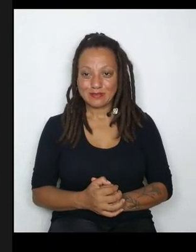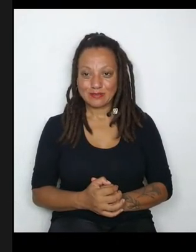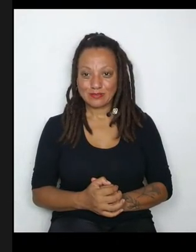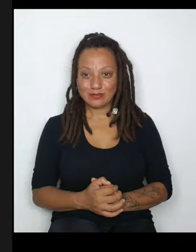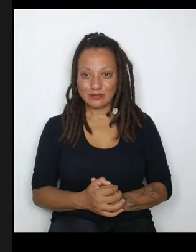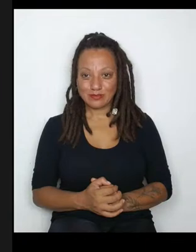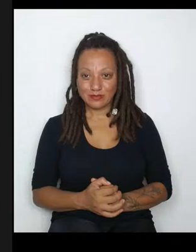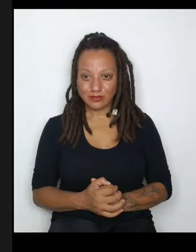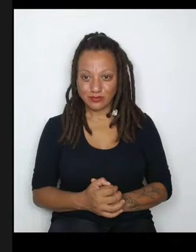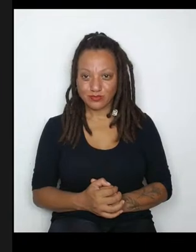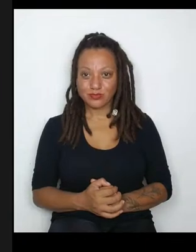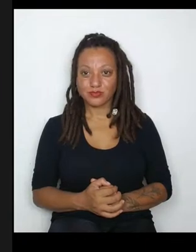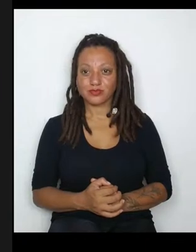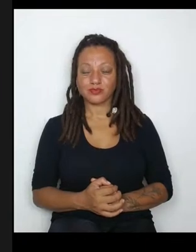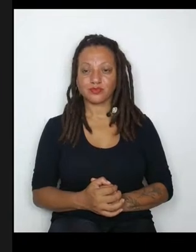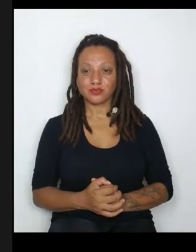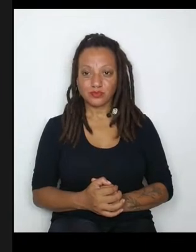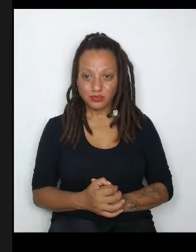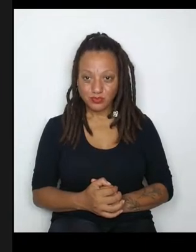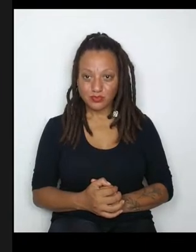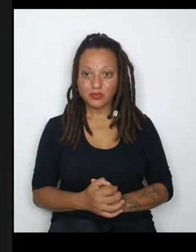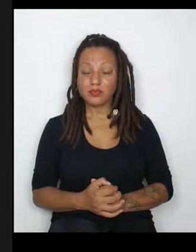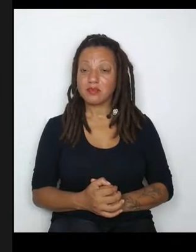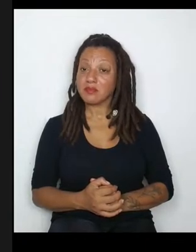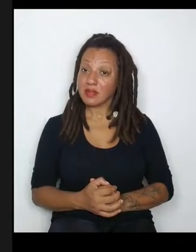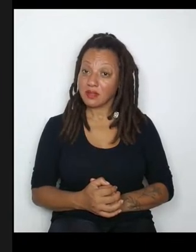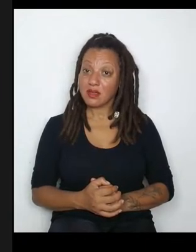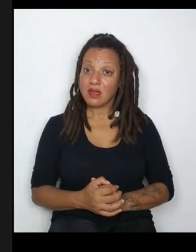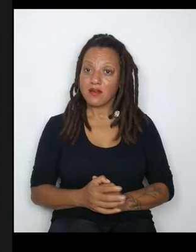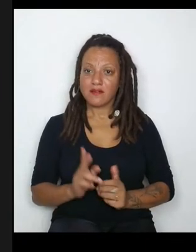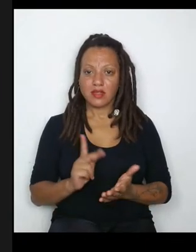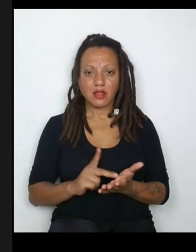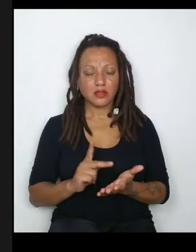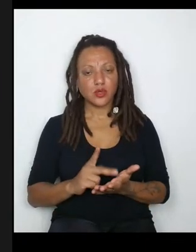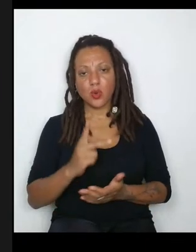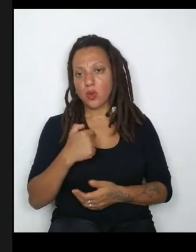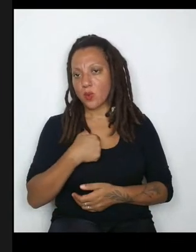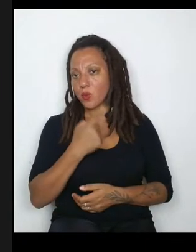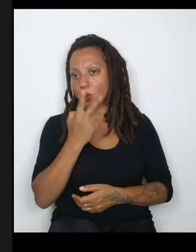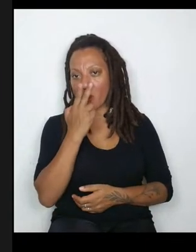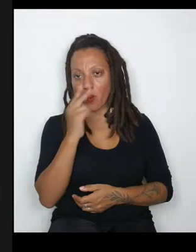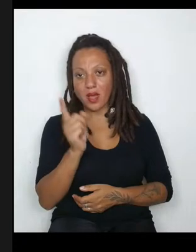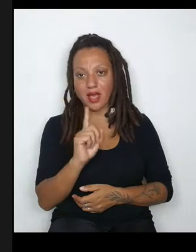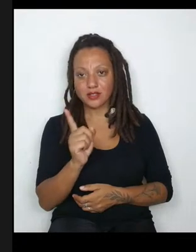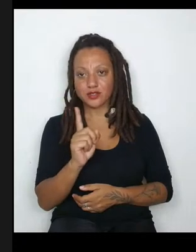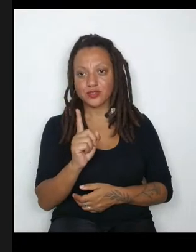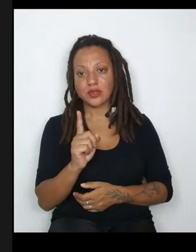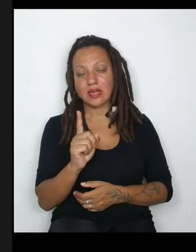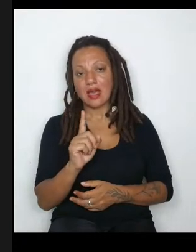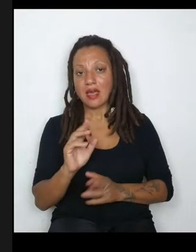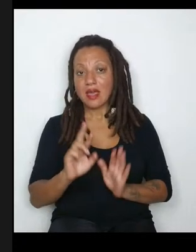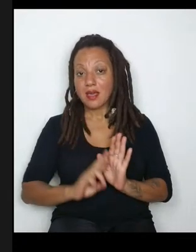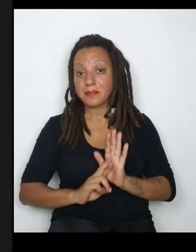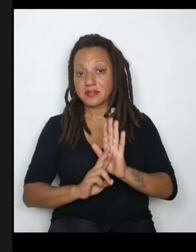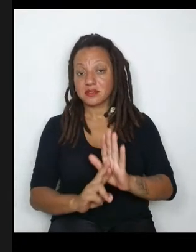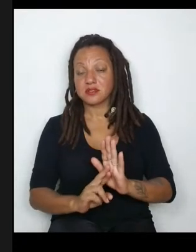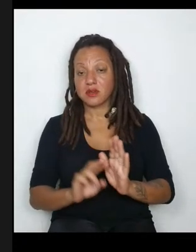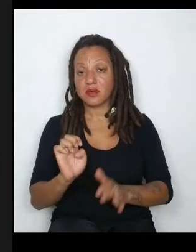these ethnological representations were part of this vast photographic